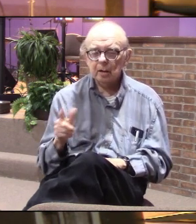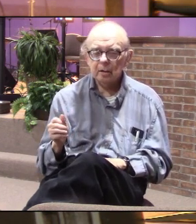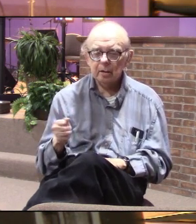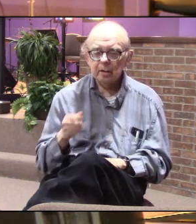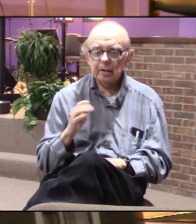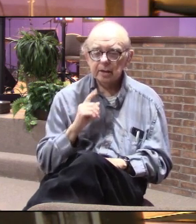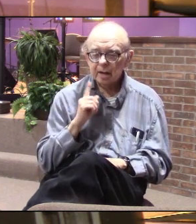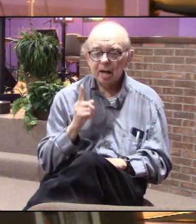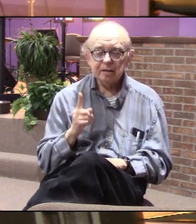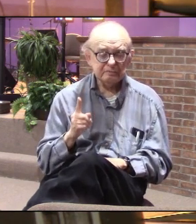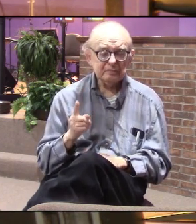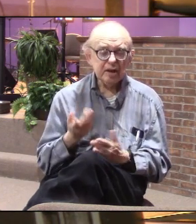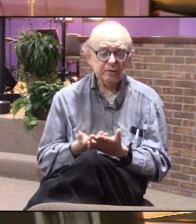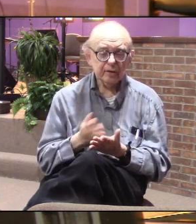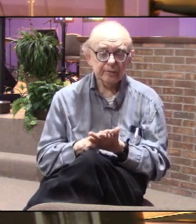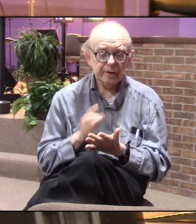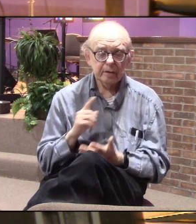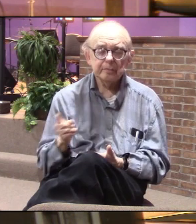is preparing.